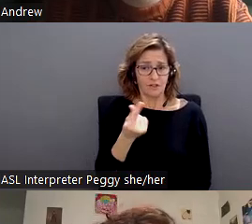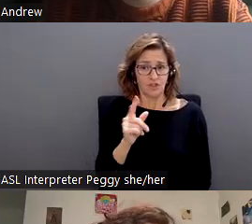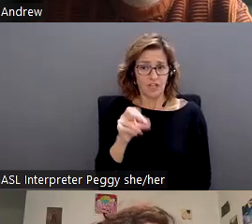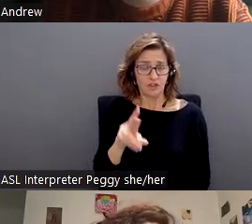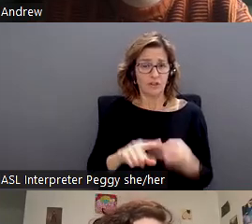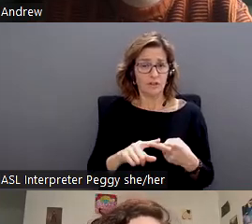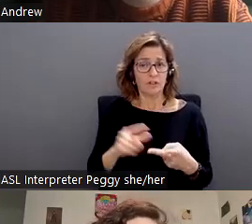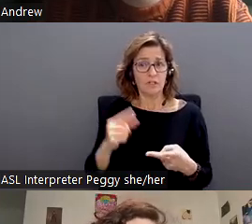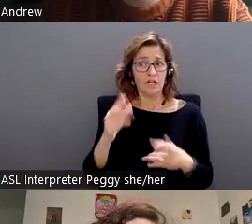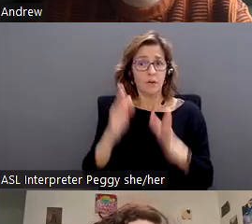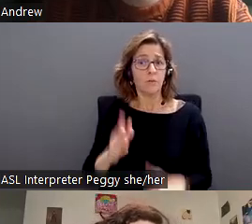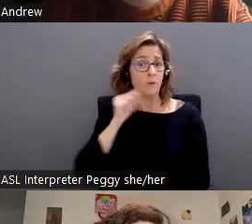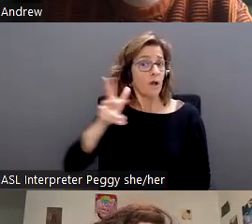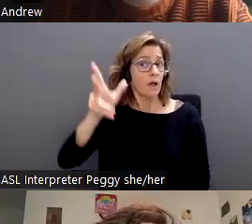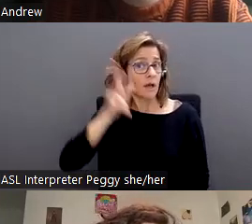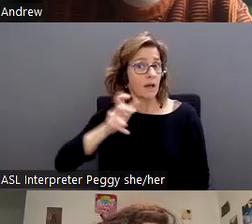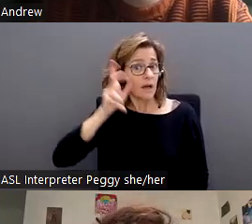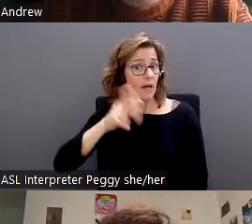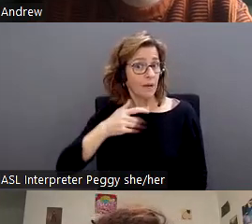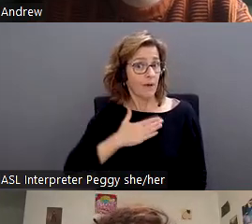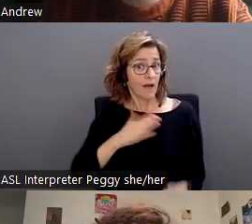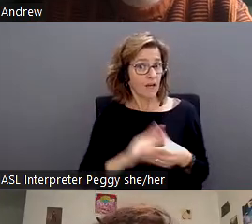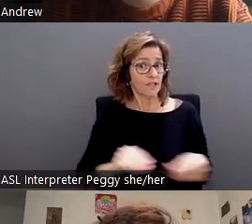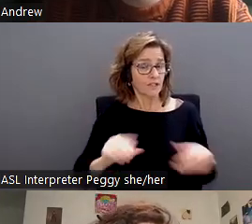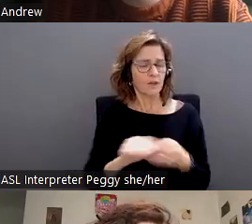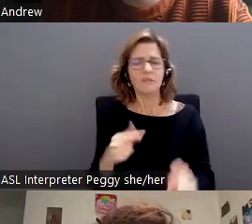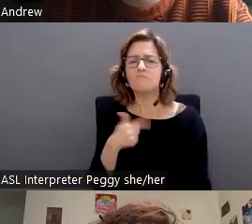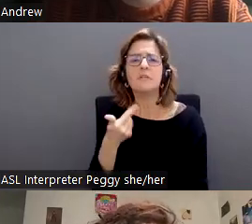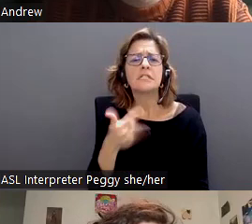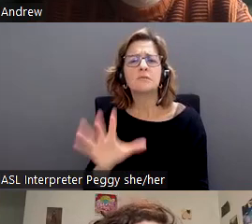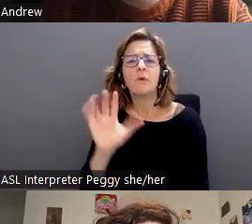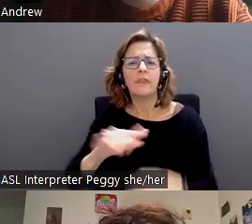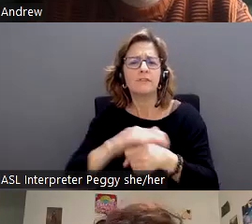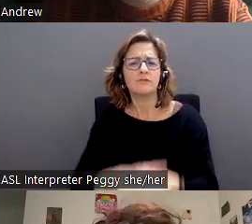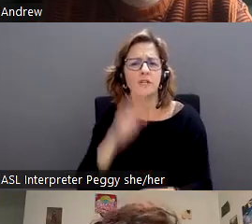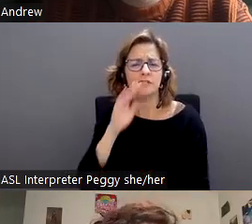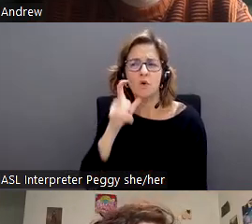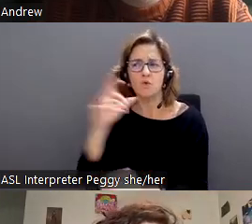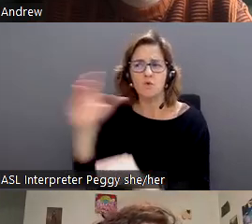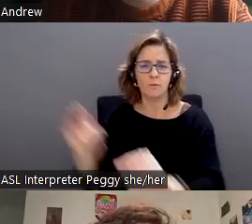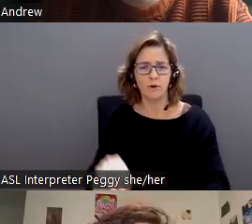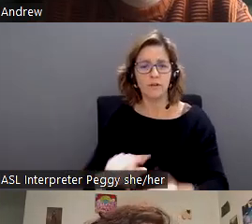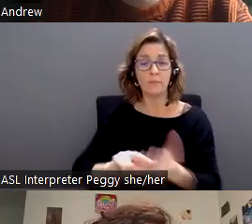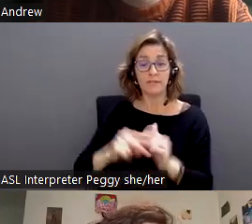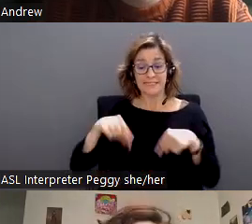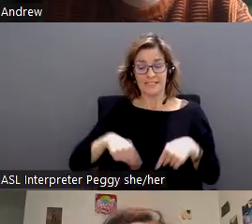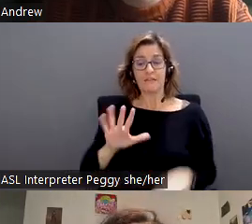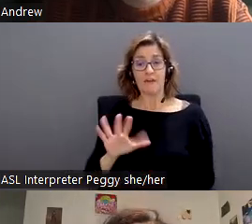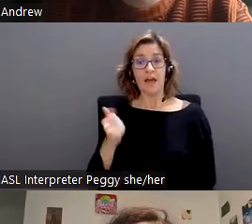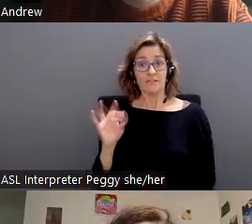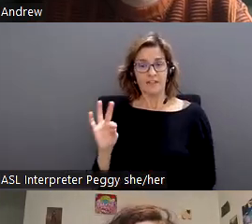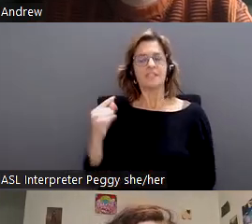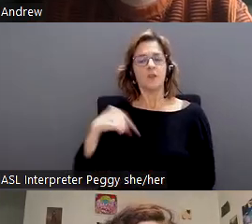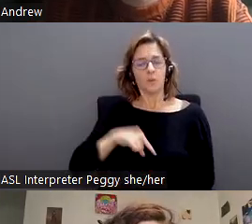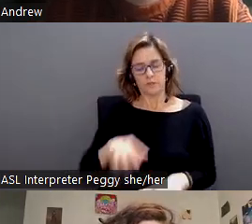one might think about. And so instead, as 519 staff, we do the intakes at the 519